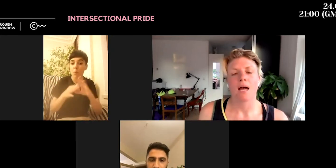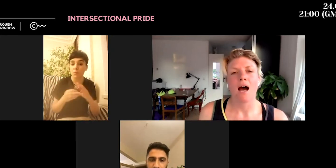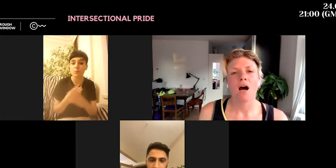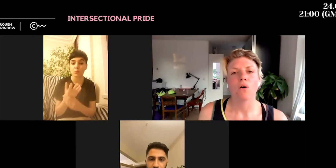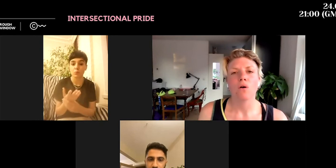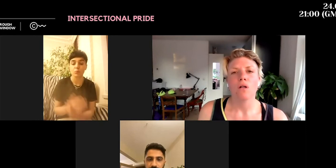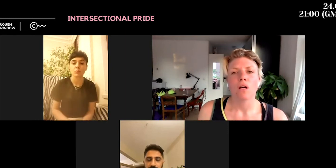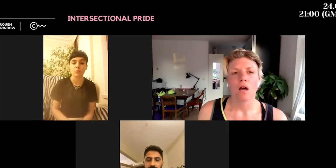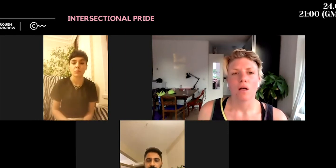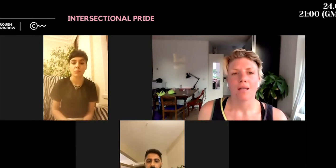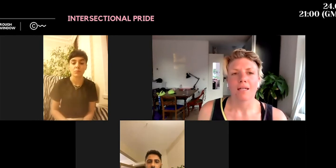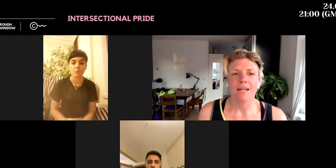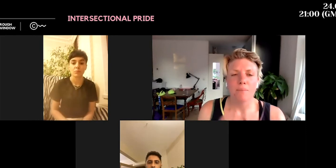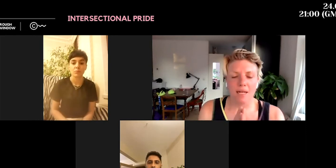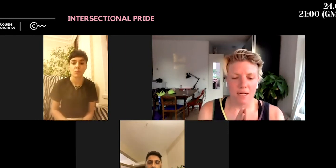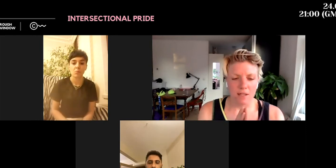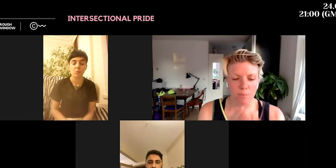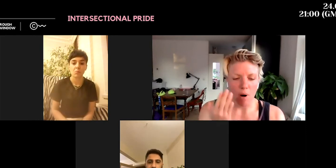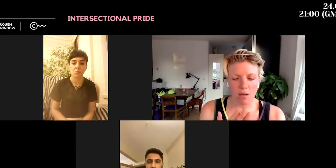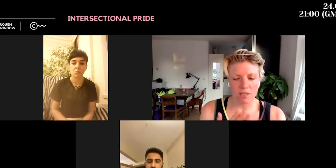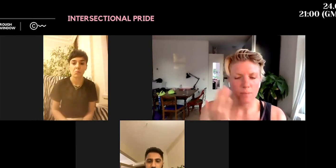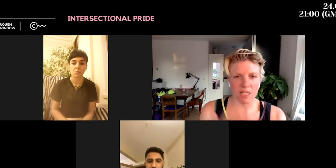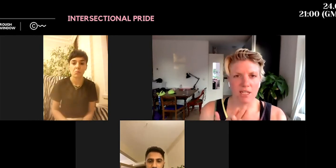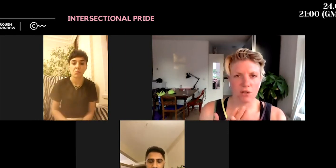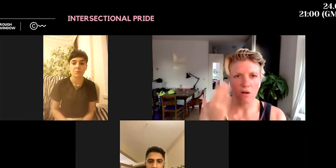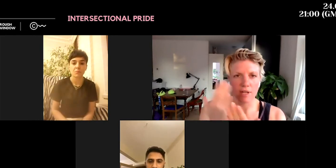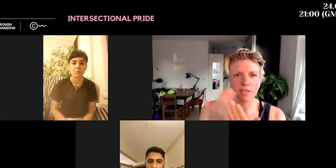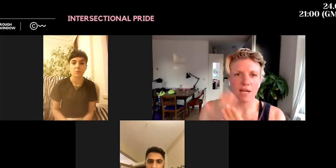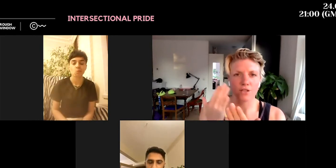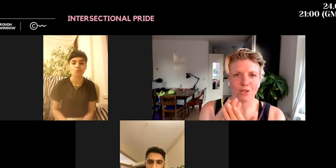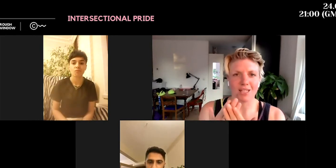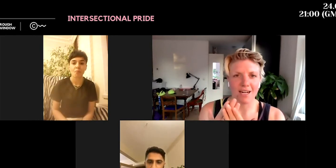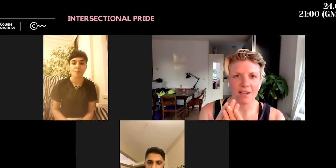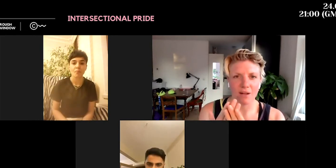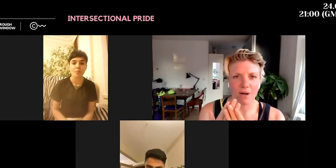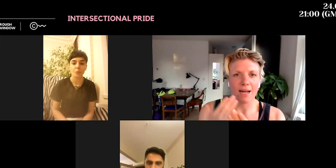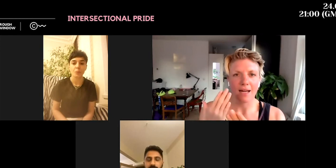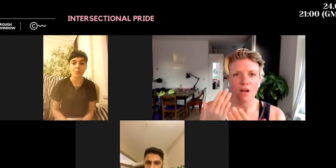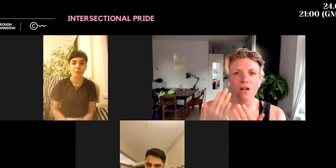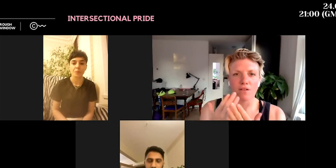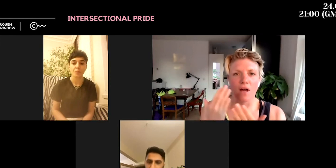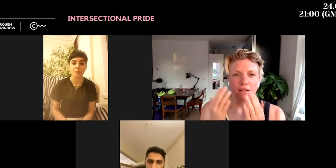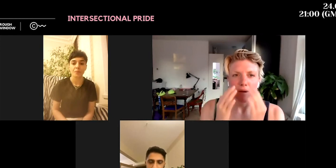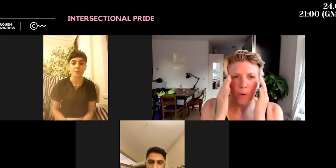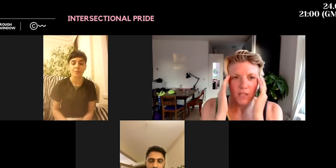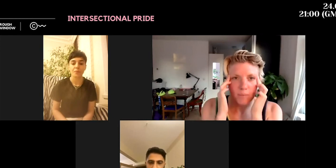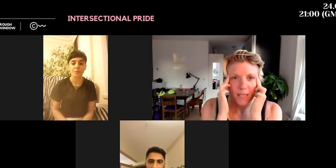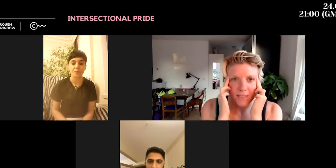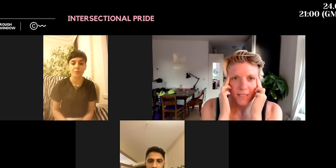like how like it immediately bars the potential of international solidarity, right? Like